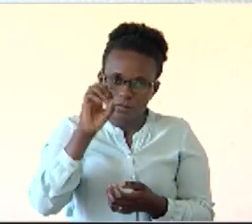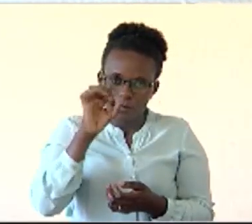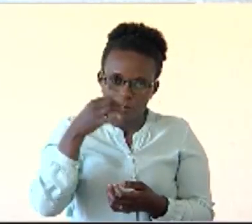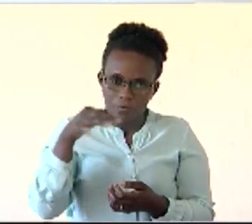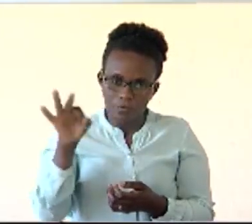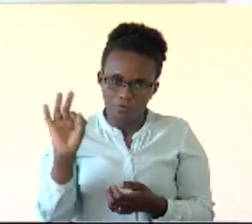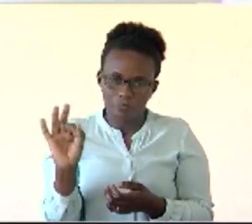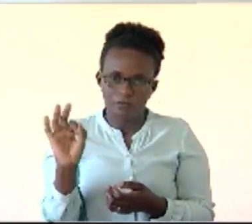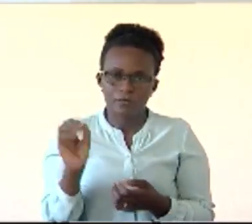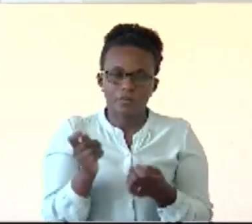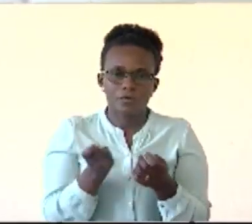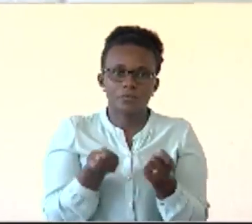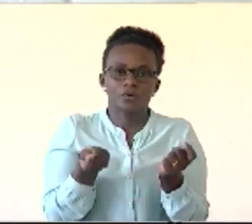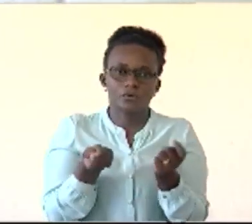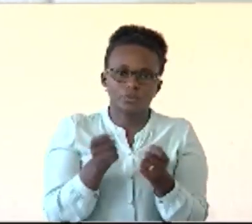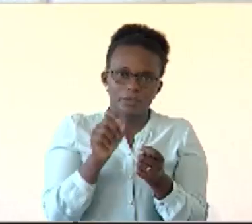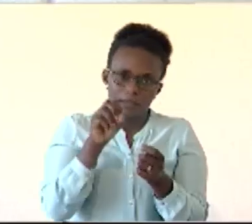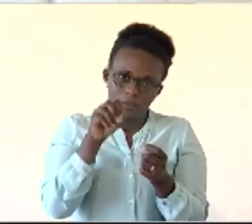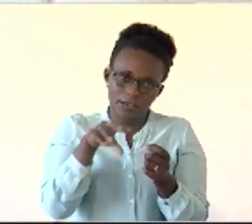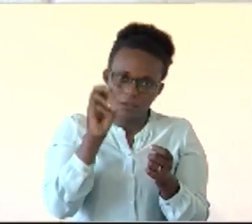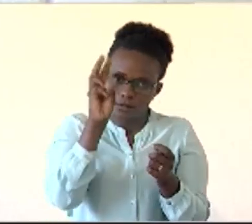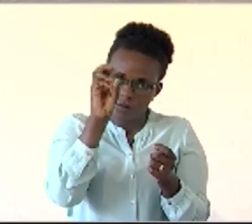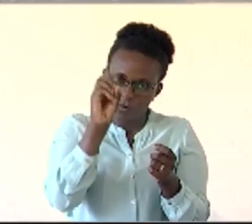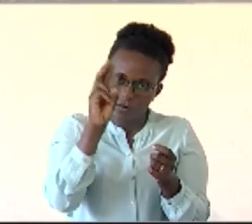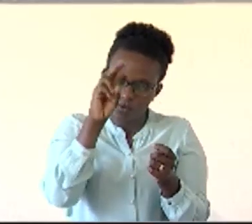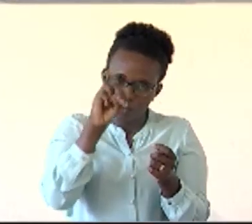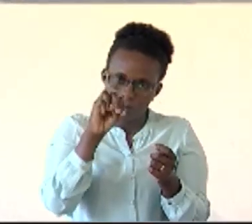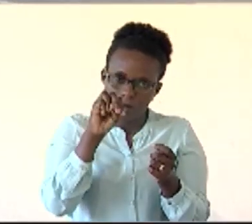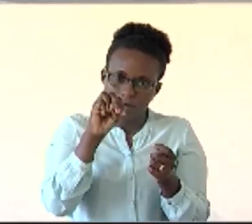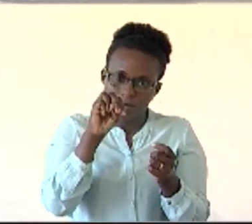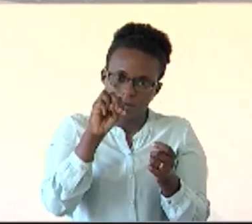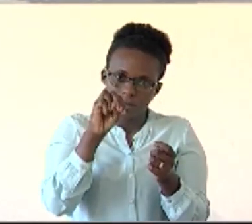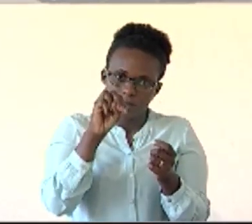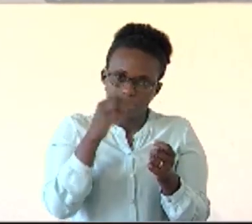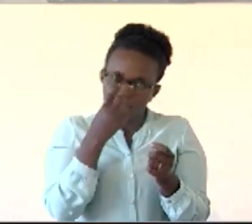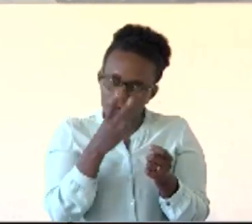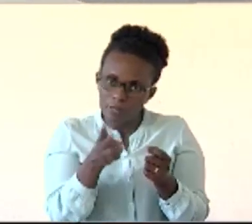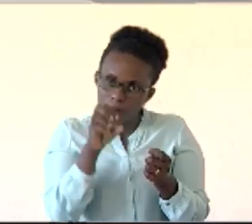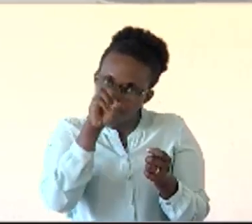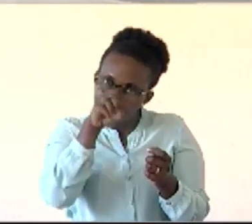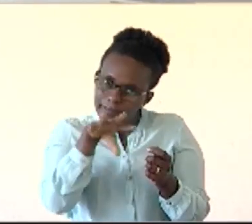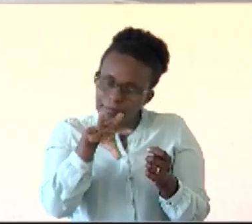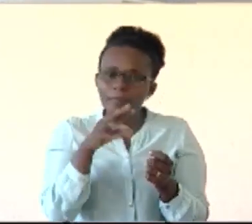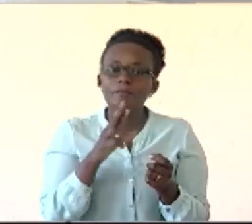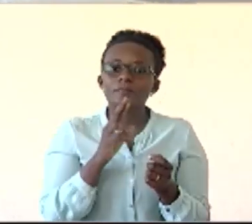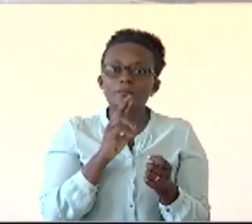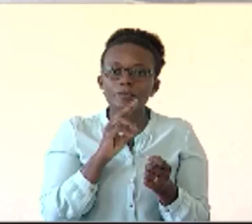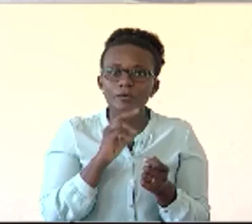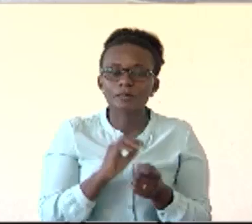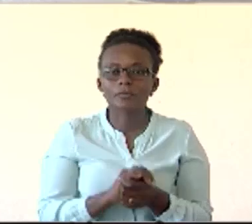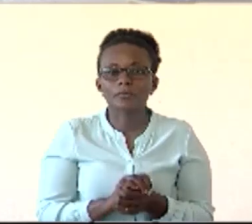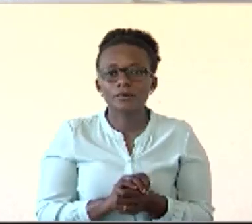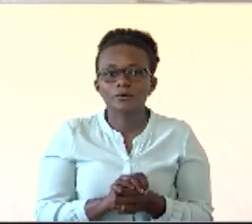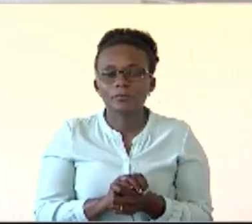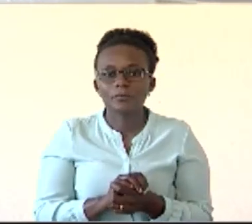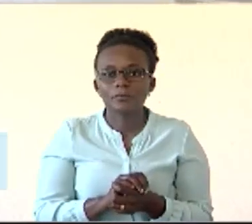lights. You see it lighting. That is the means it is on. So this is a solution of sodium